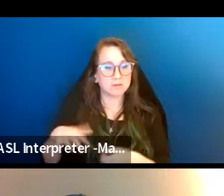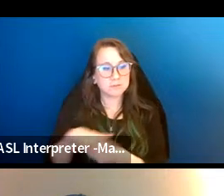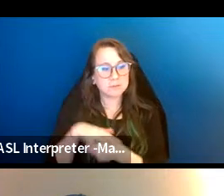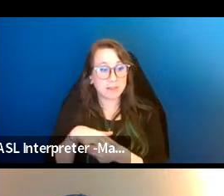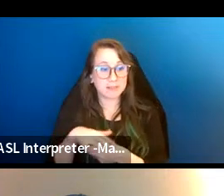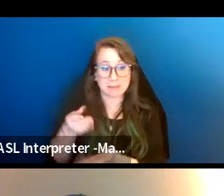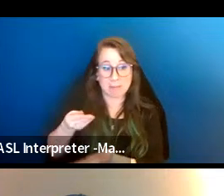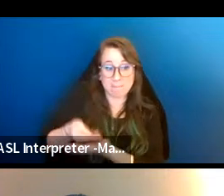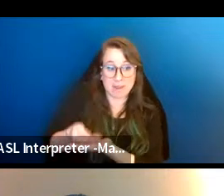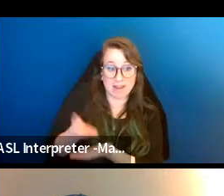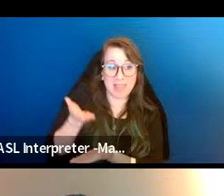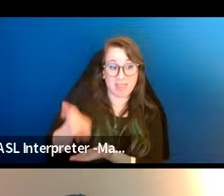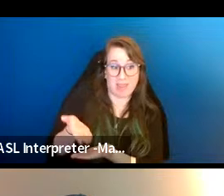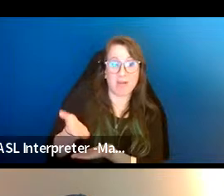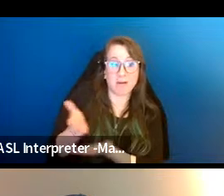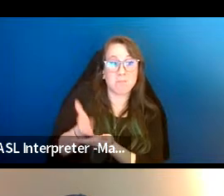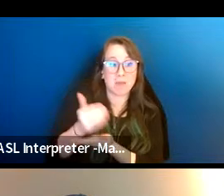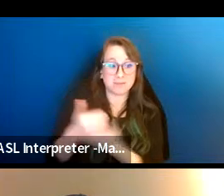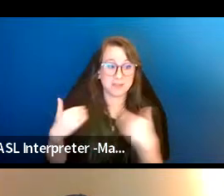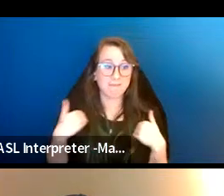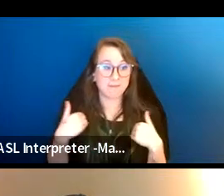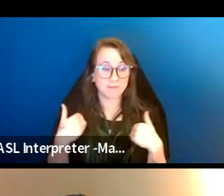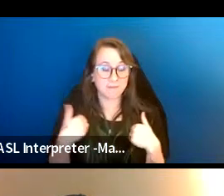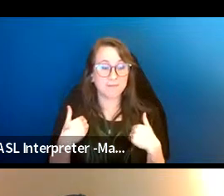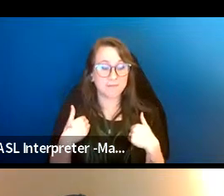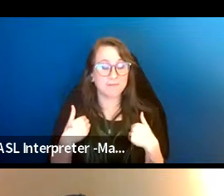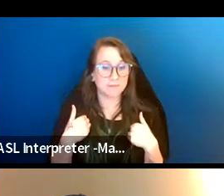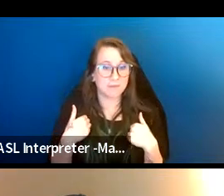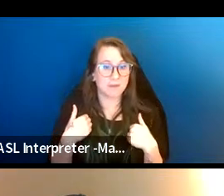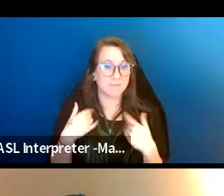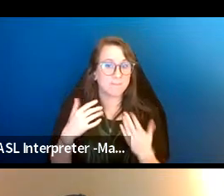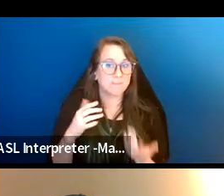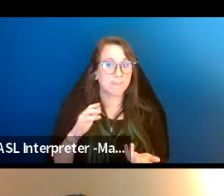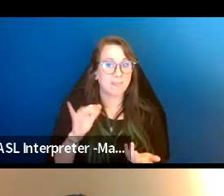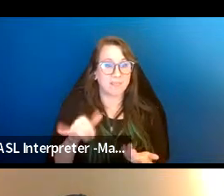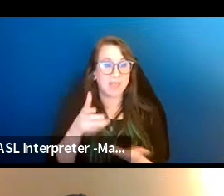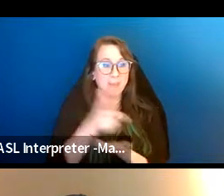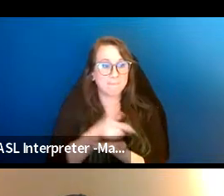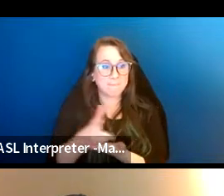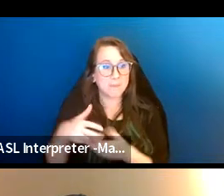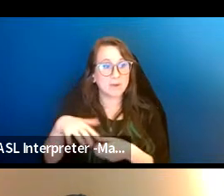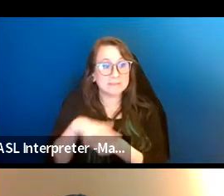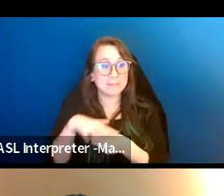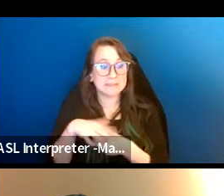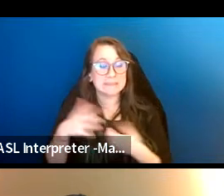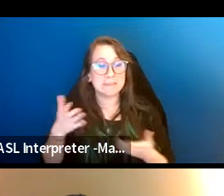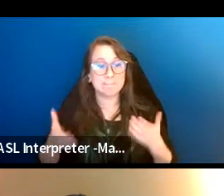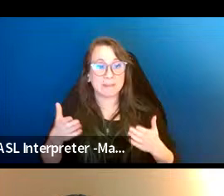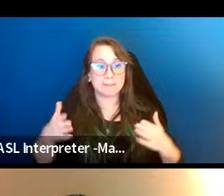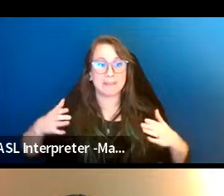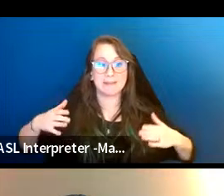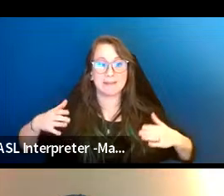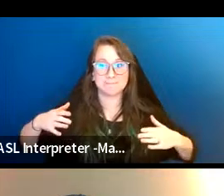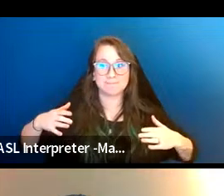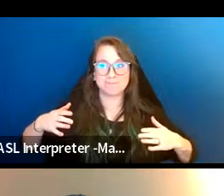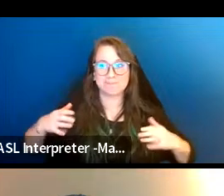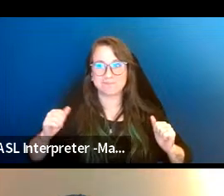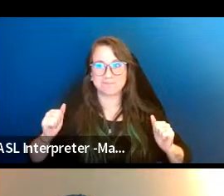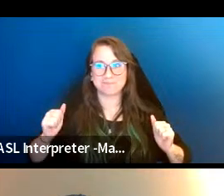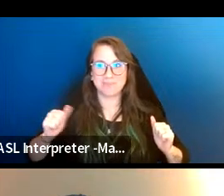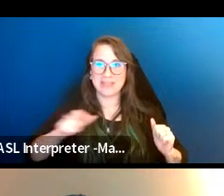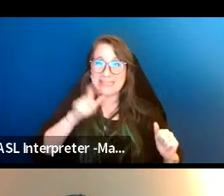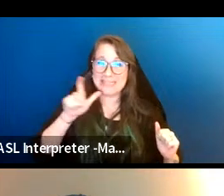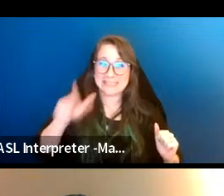money is there in the budget, and that park space, while it may not be, it doesn't necessarily need to be